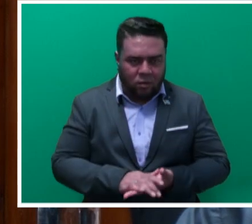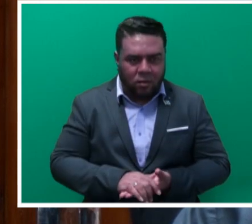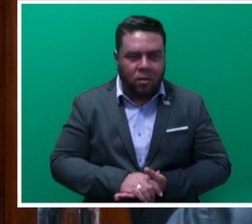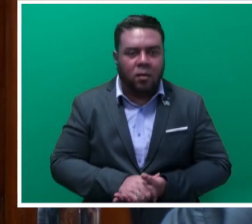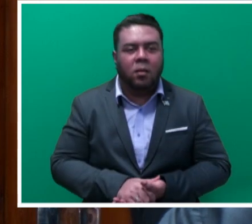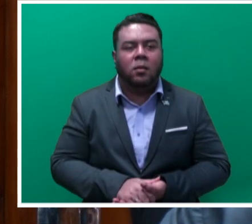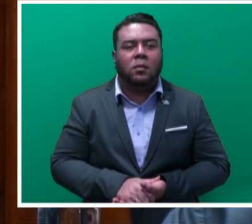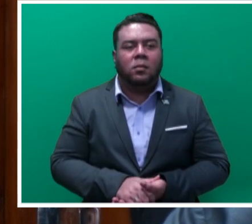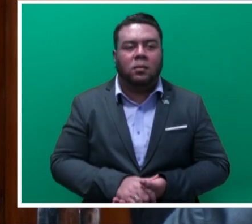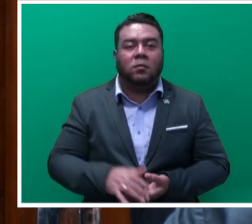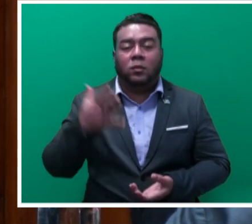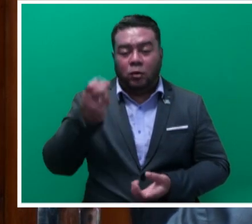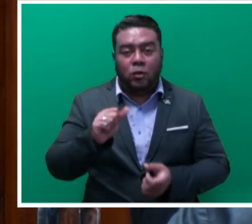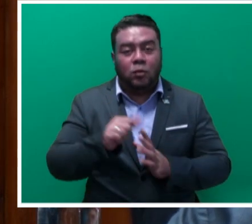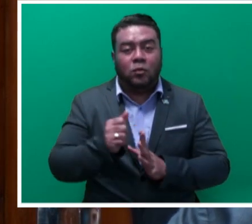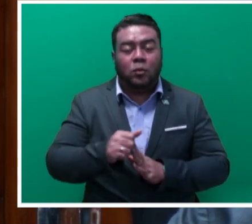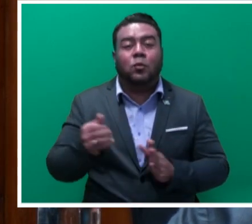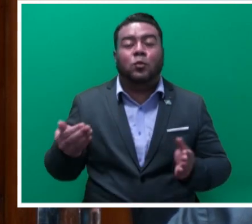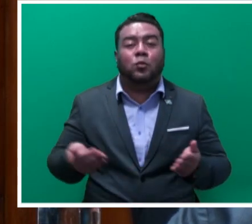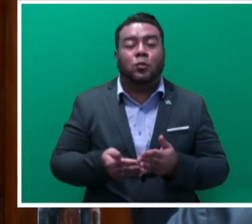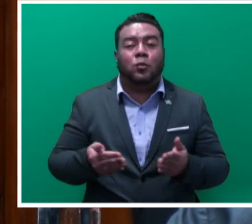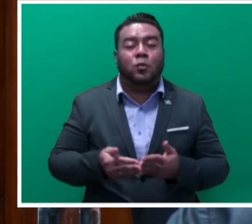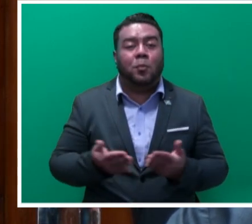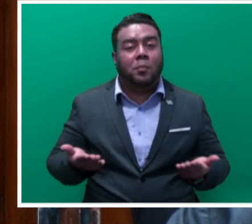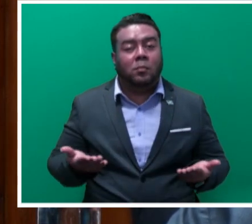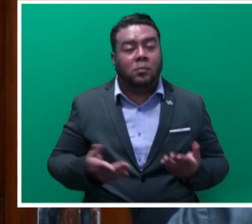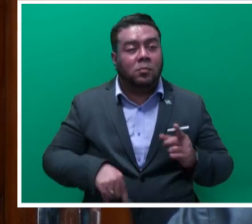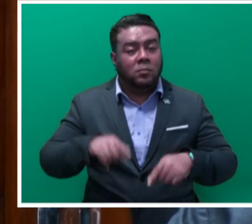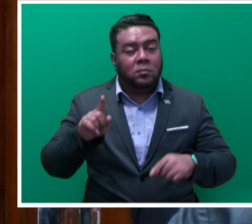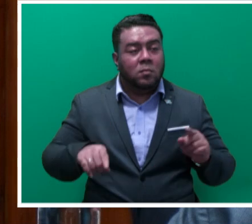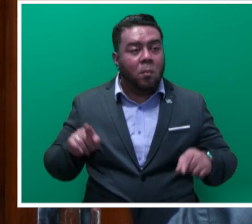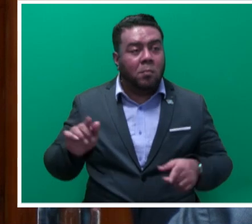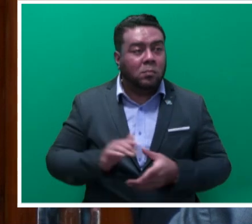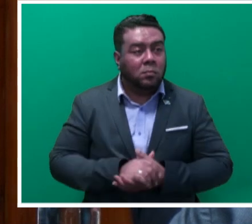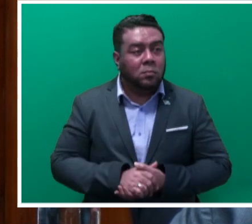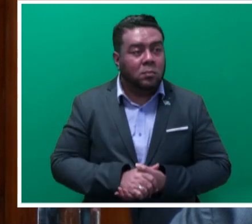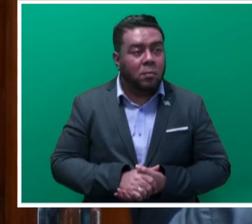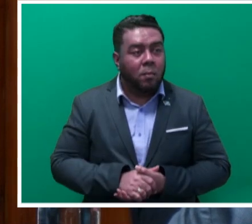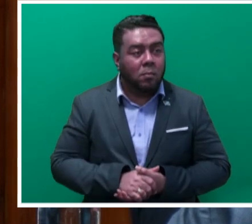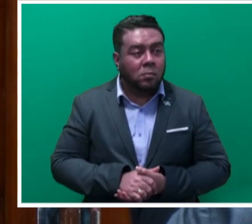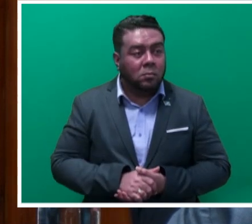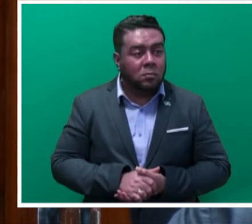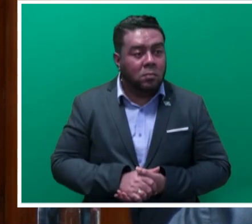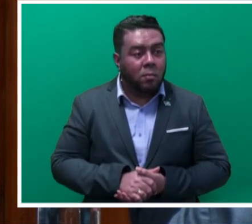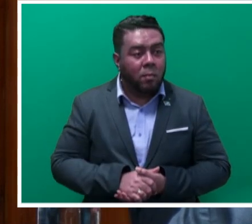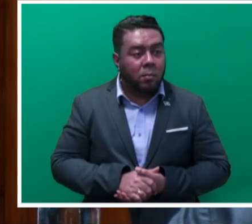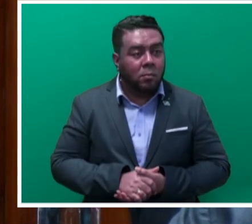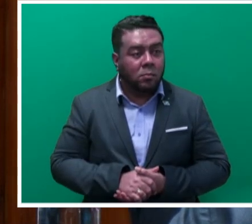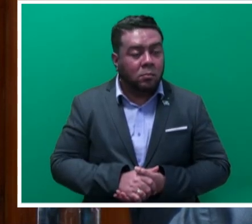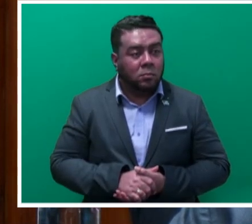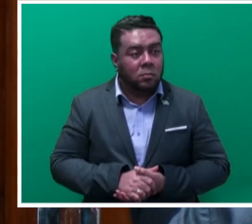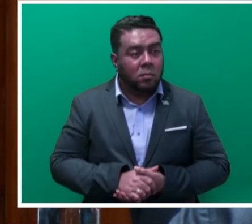has also introduced a range of operational efficiencies that are driving the airline's success on multiple fronts. The